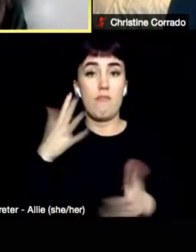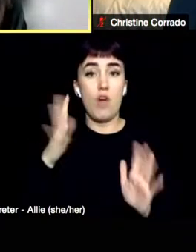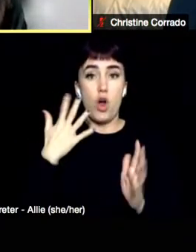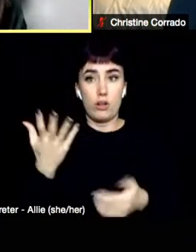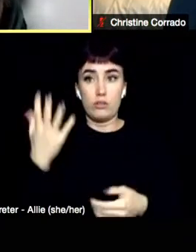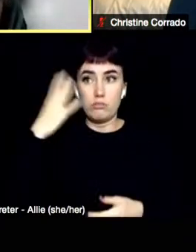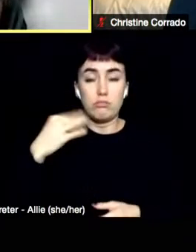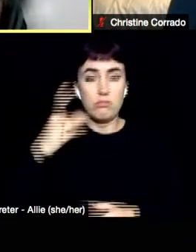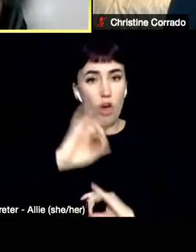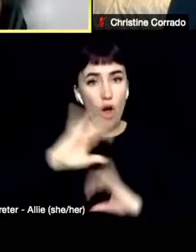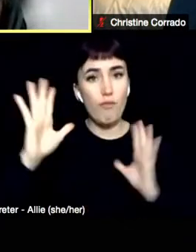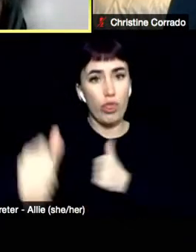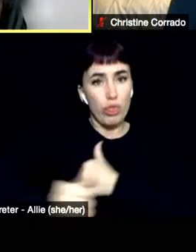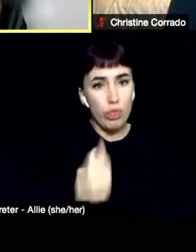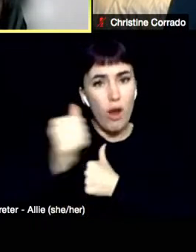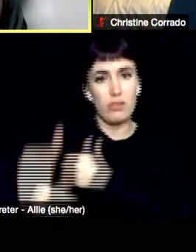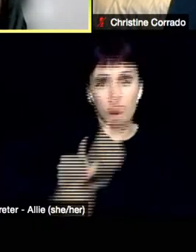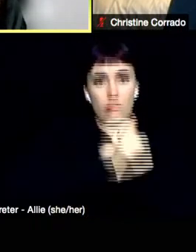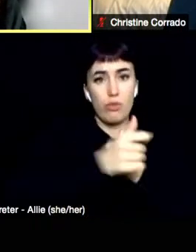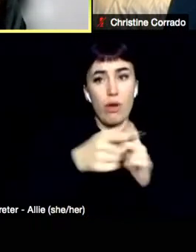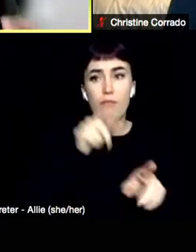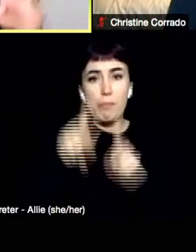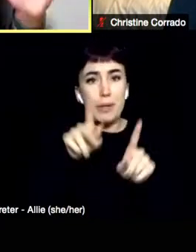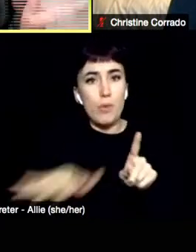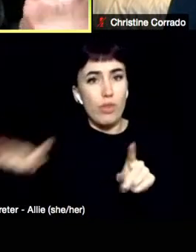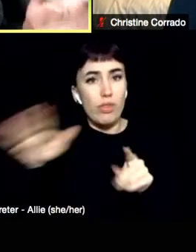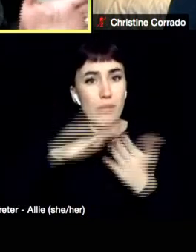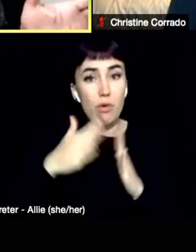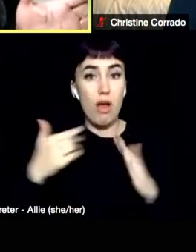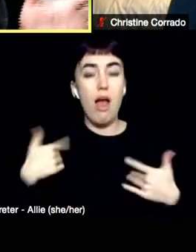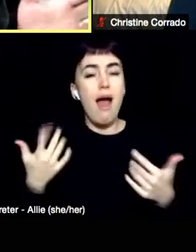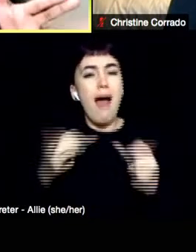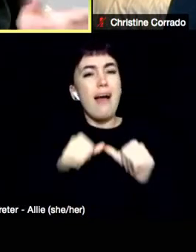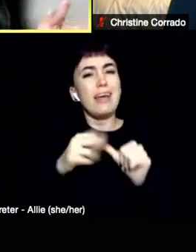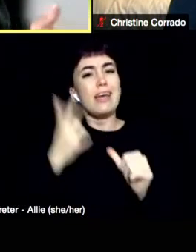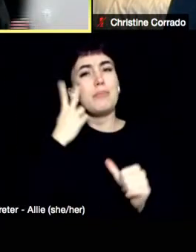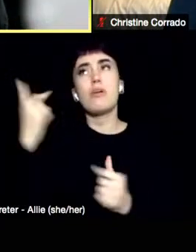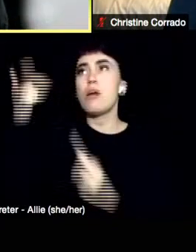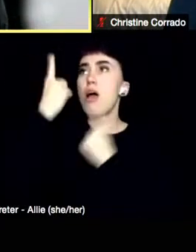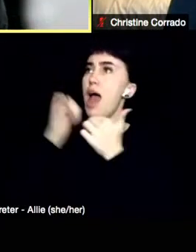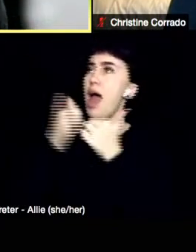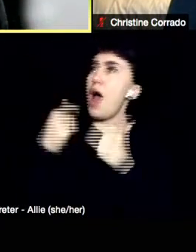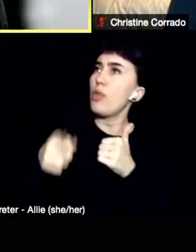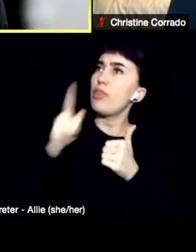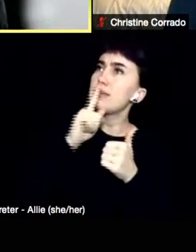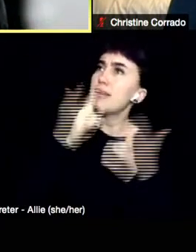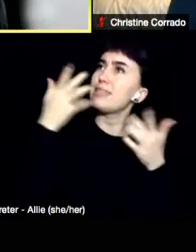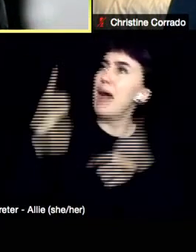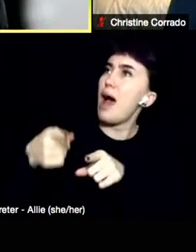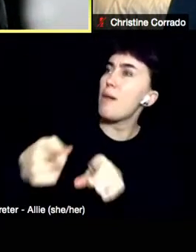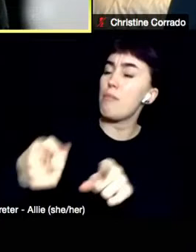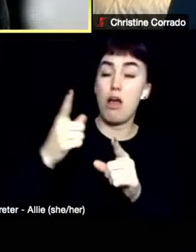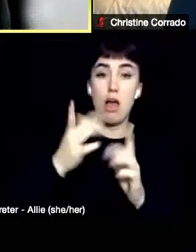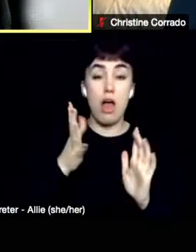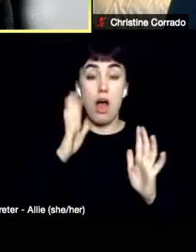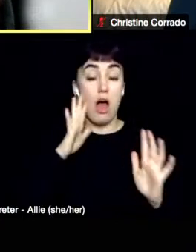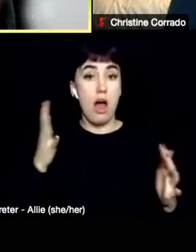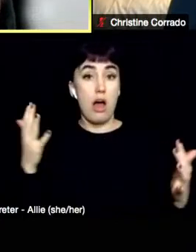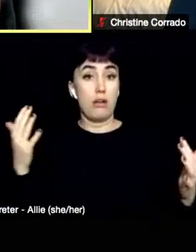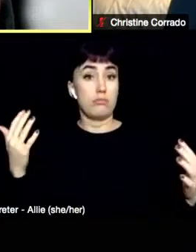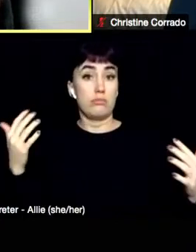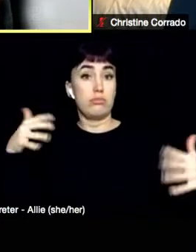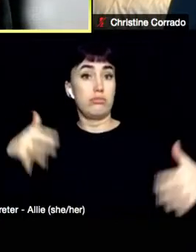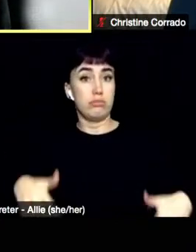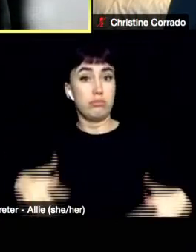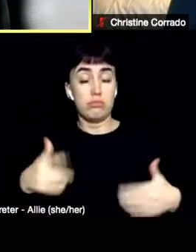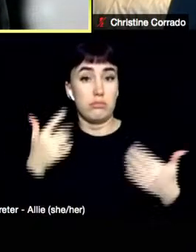incredible threats from people in this community. And I keep reflecting about how this is unfolded, and I'm truly floored by the way that